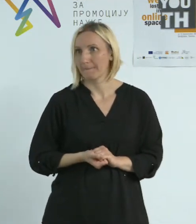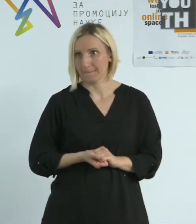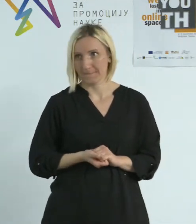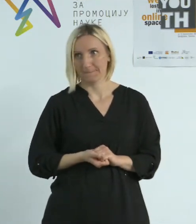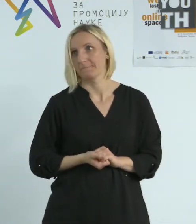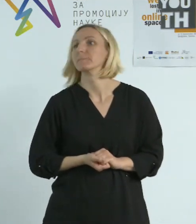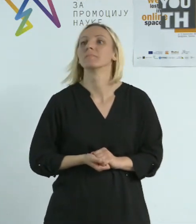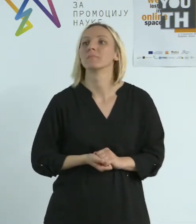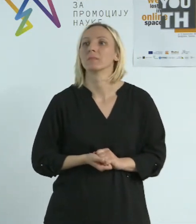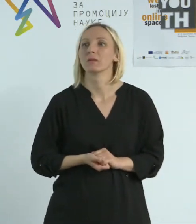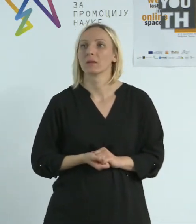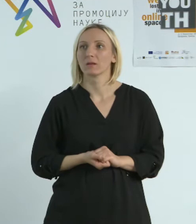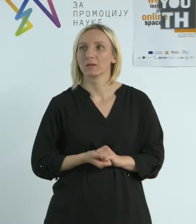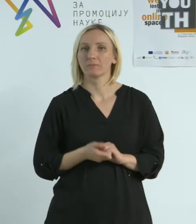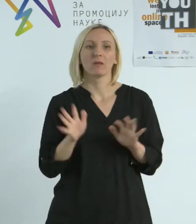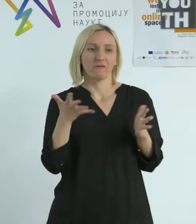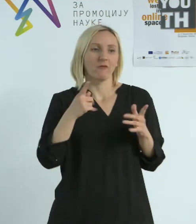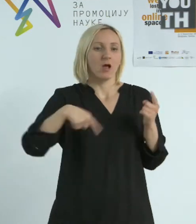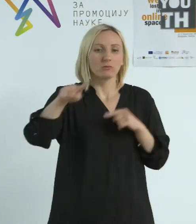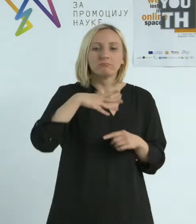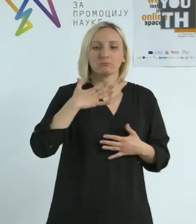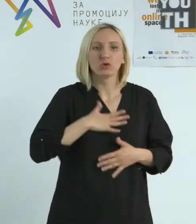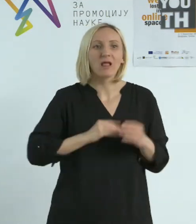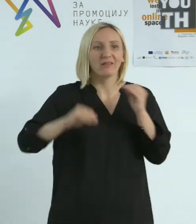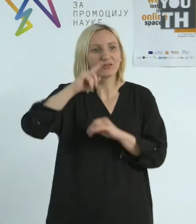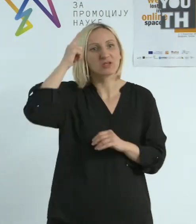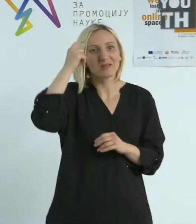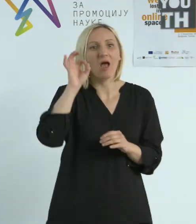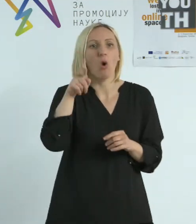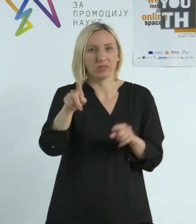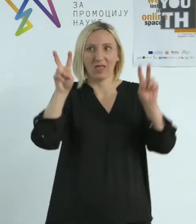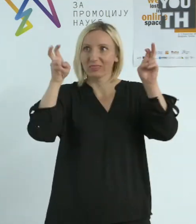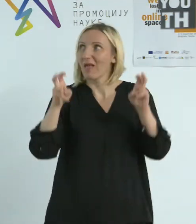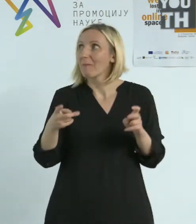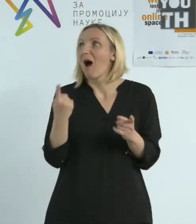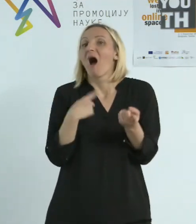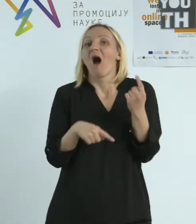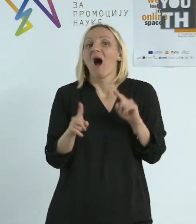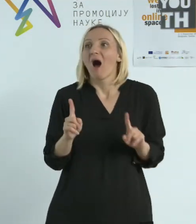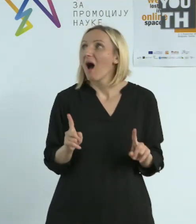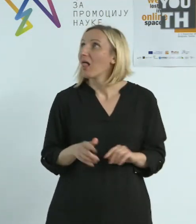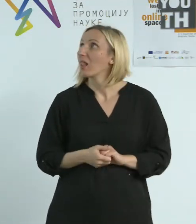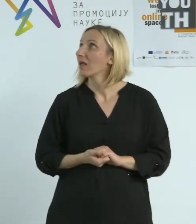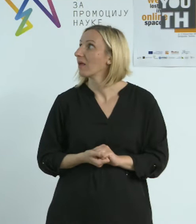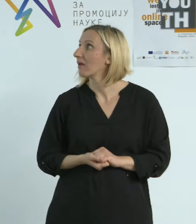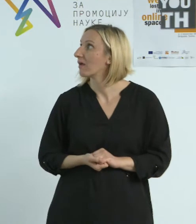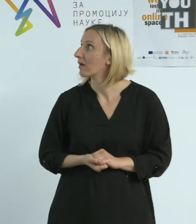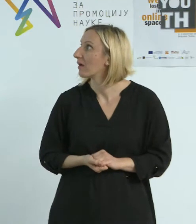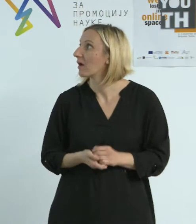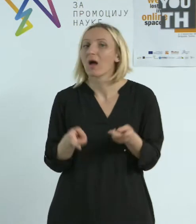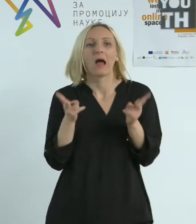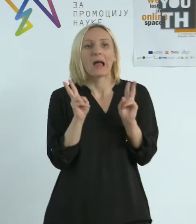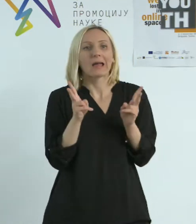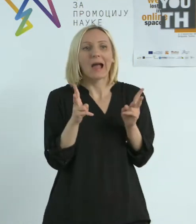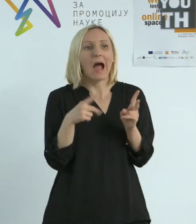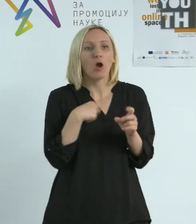Probably this is the most interested, to know more about the topic. But we found out how to keep motivation